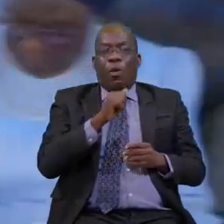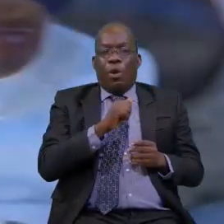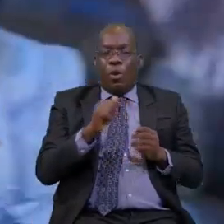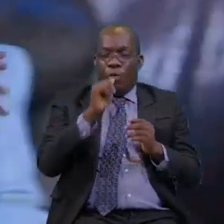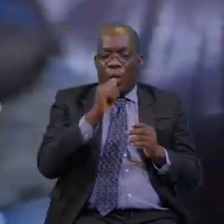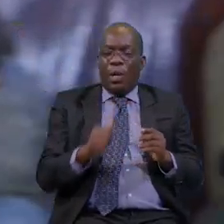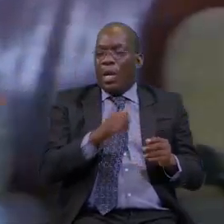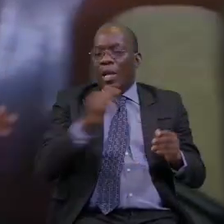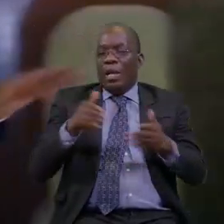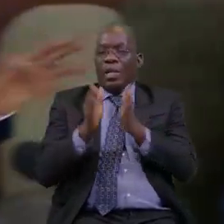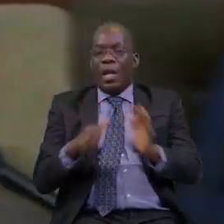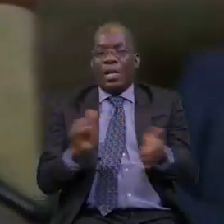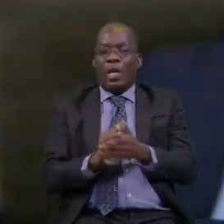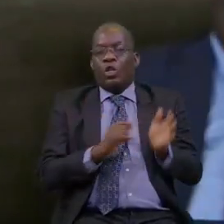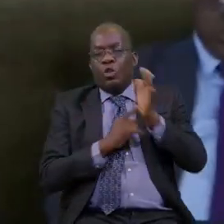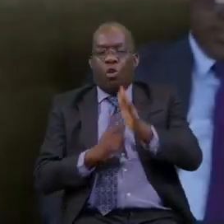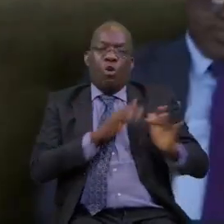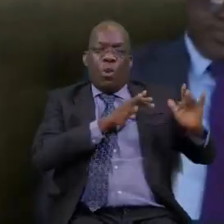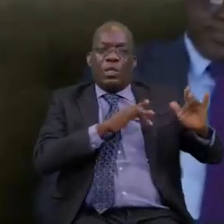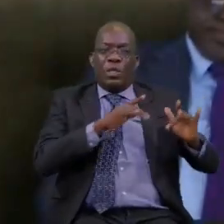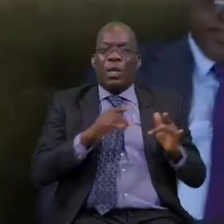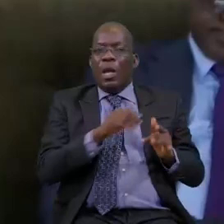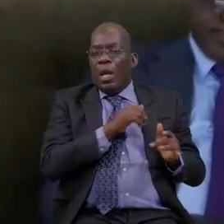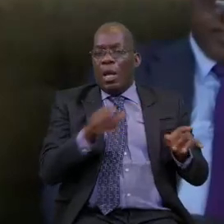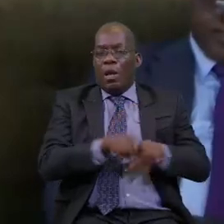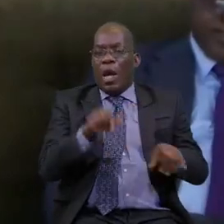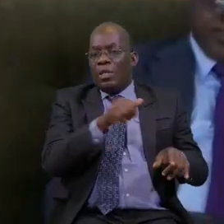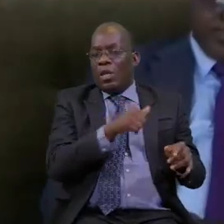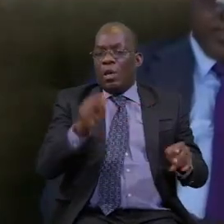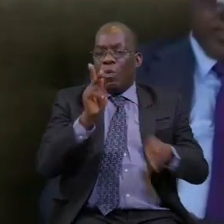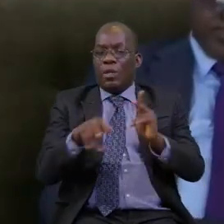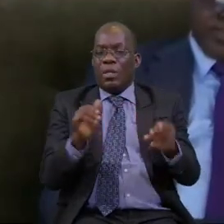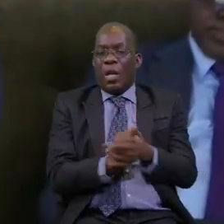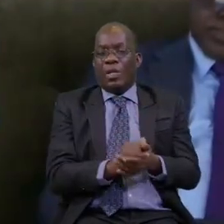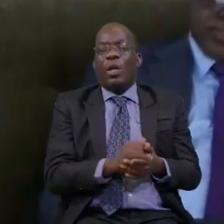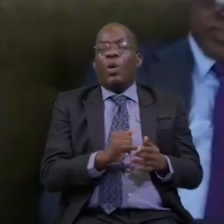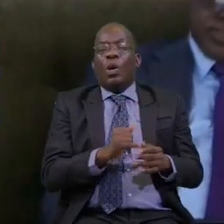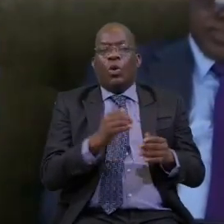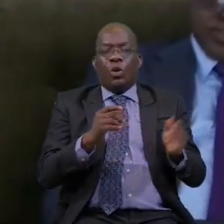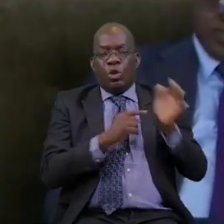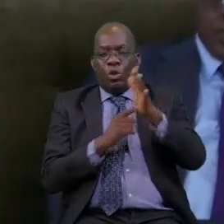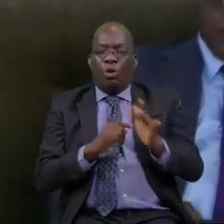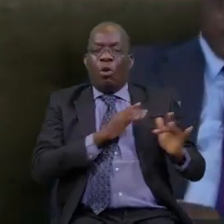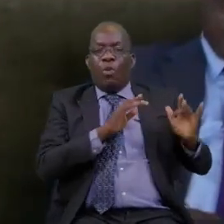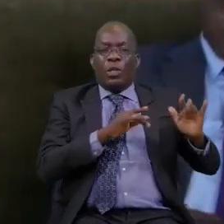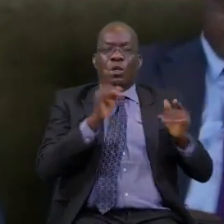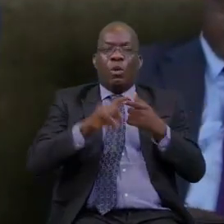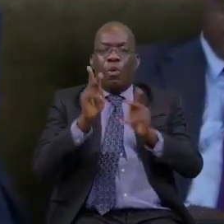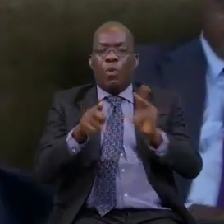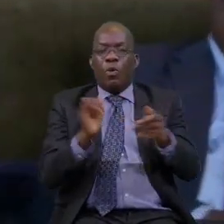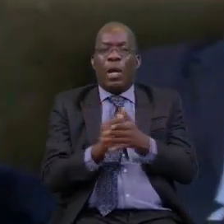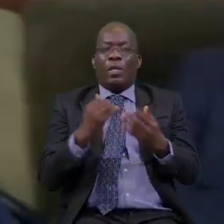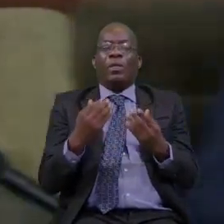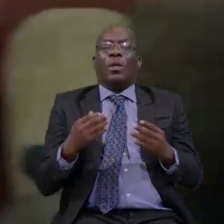lame, the impoverished, and the people in this world who are suffering, and he became the sympathetic